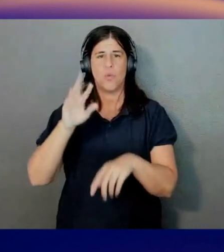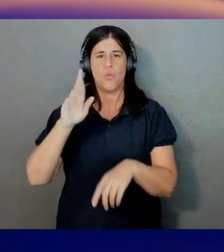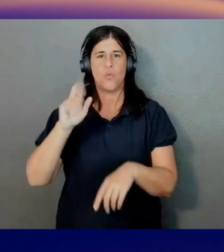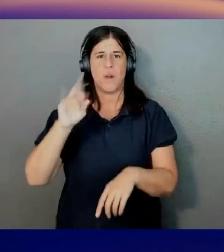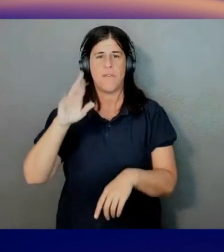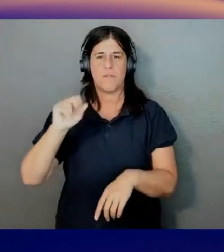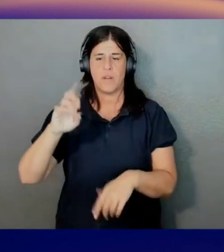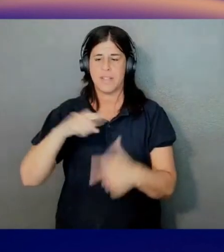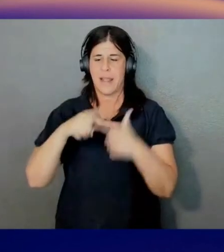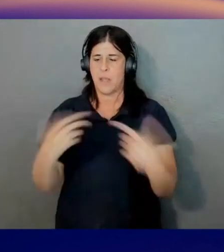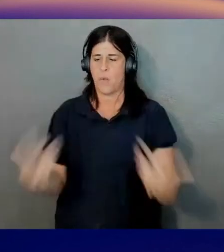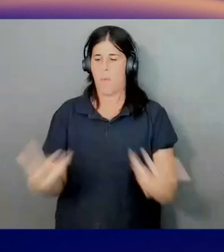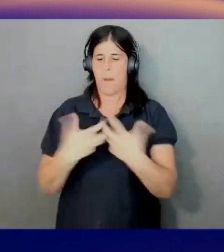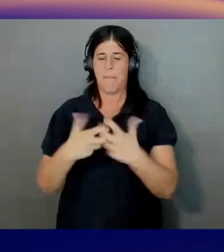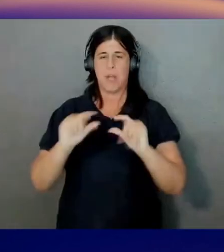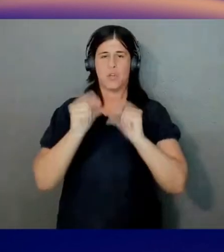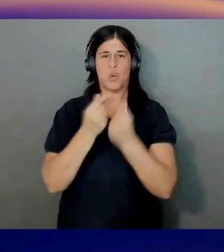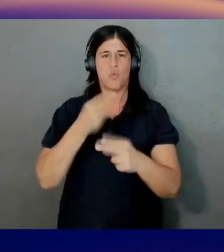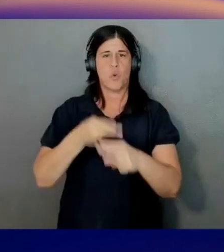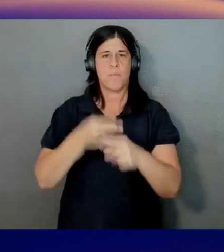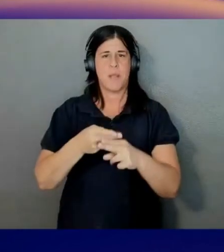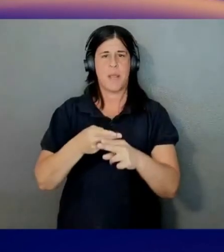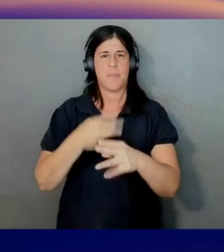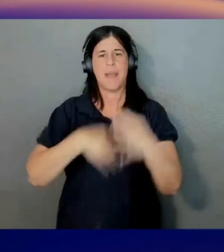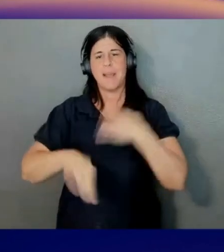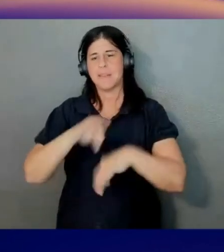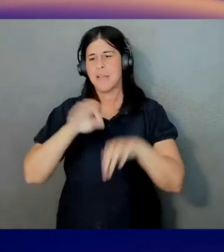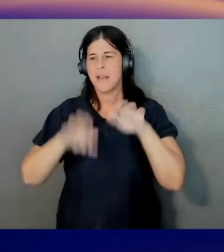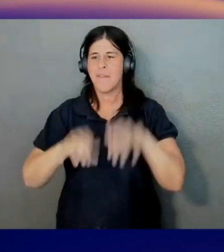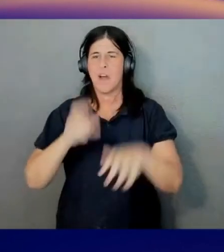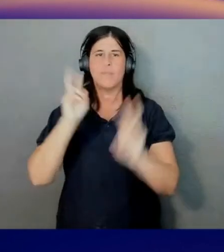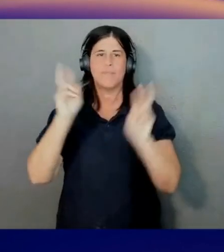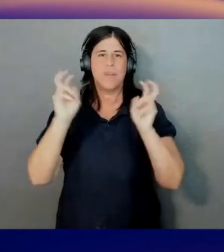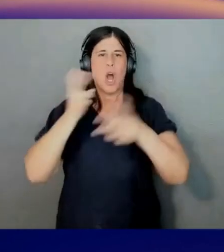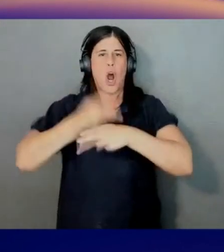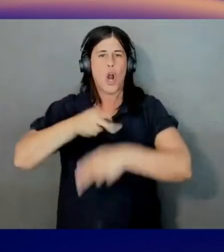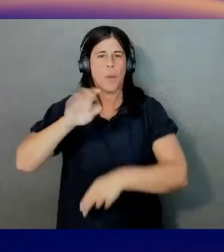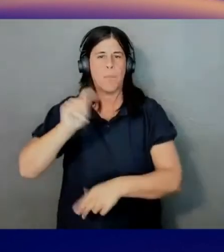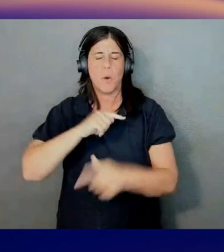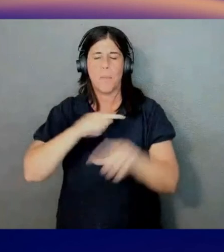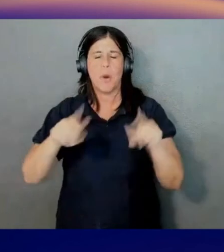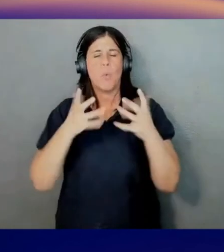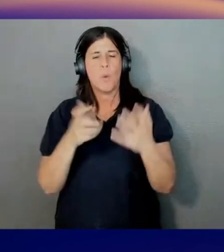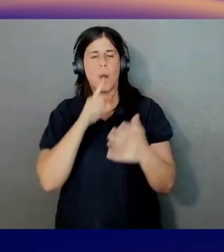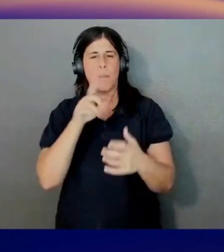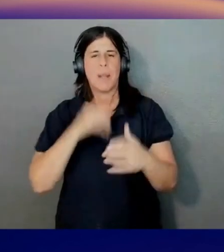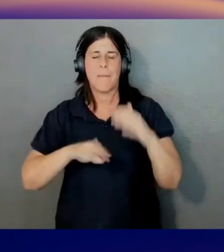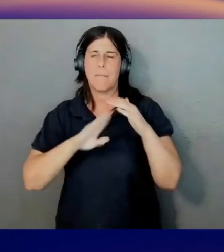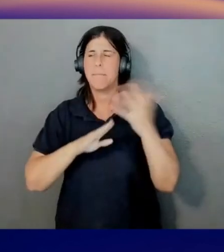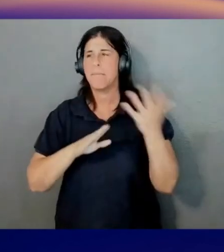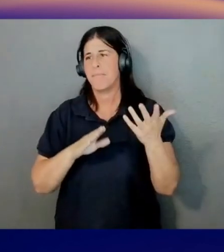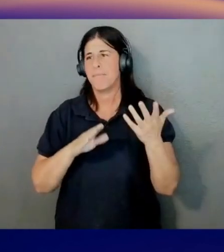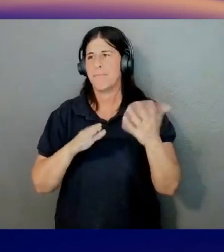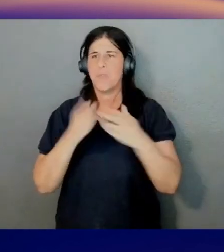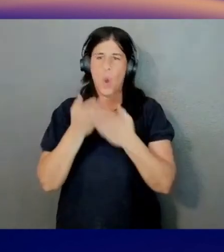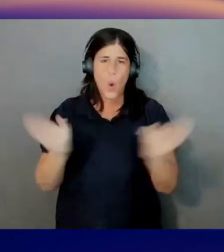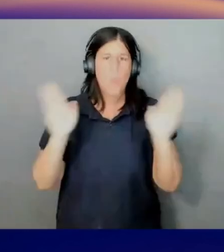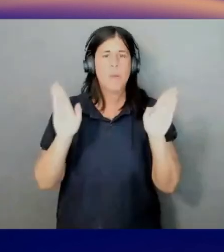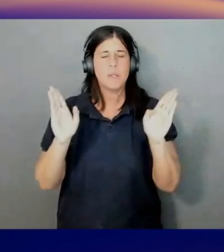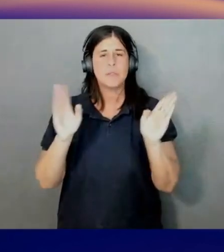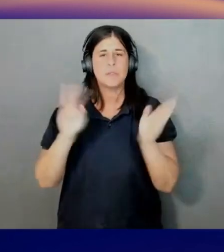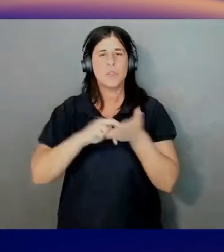name. Instead of hard coding it, we don't want to hard code it. We are just putting the basically open so that it can